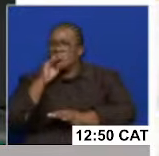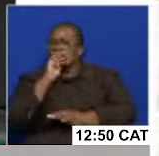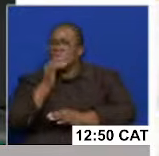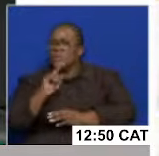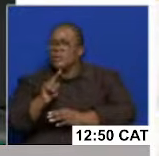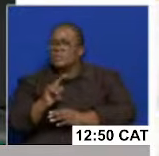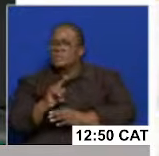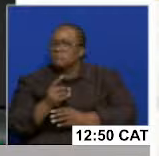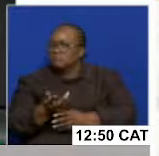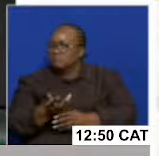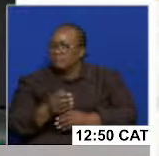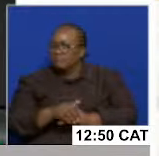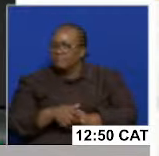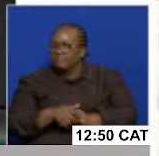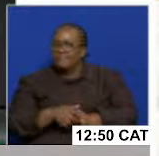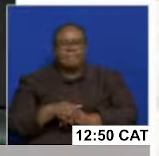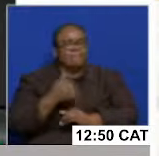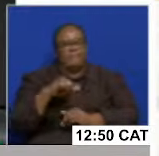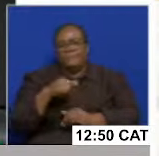No, I don't.